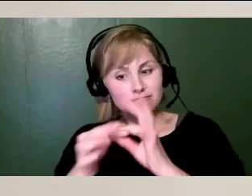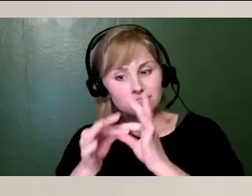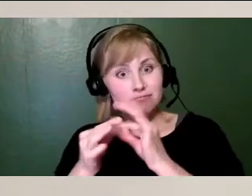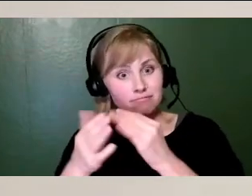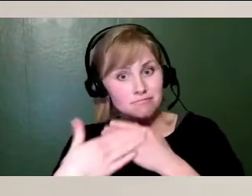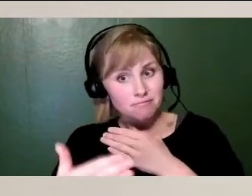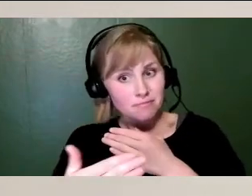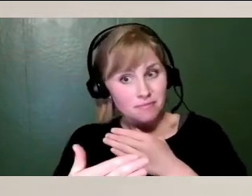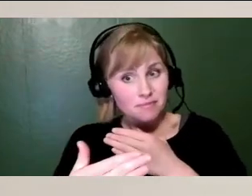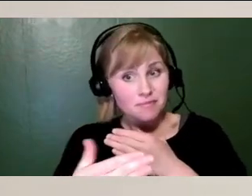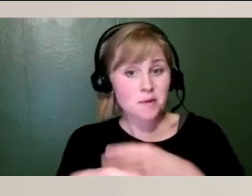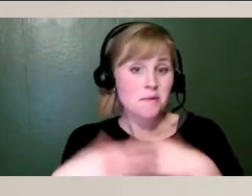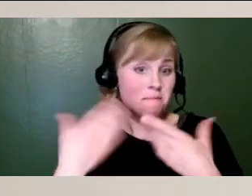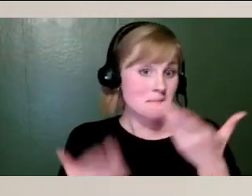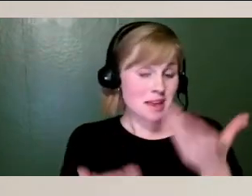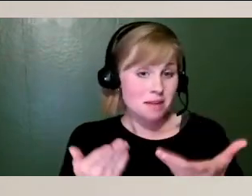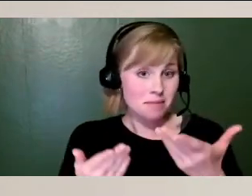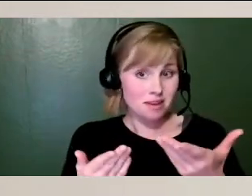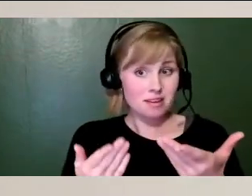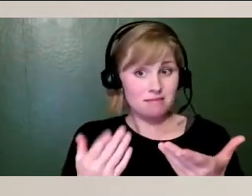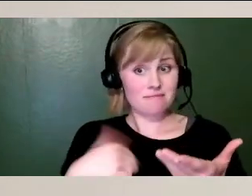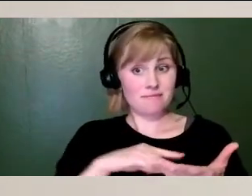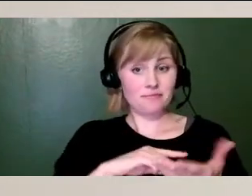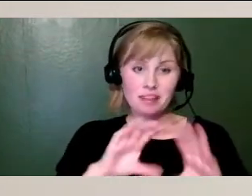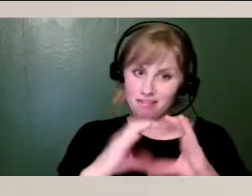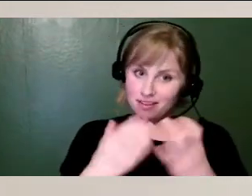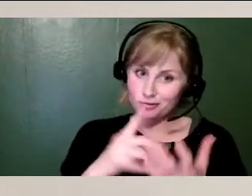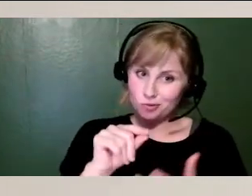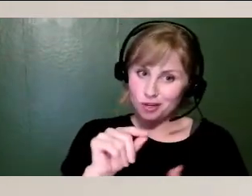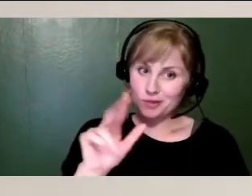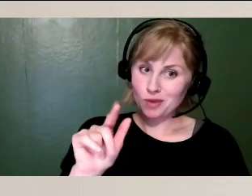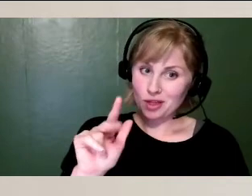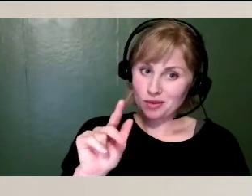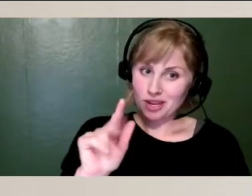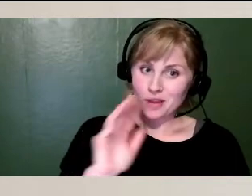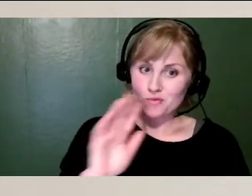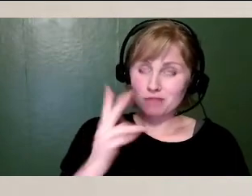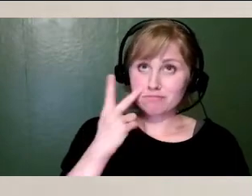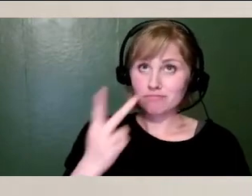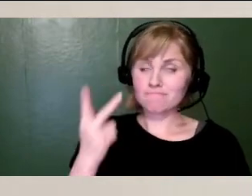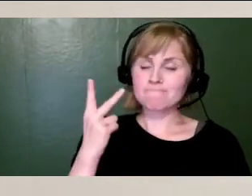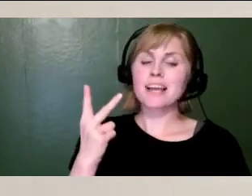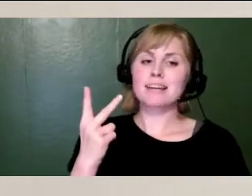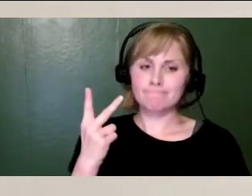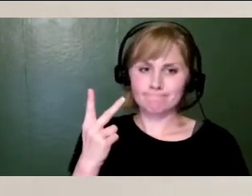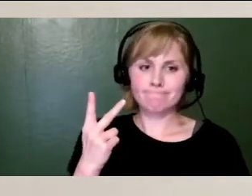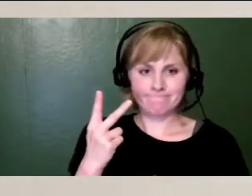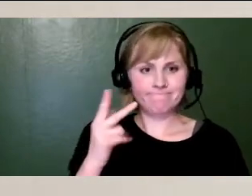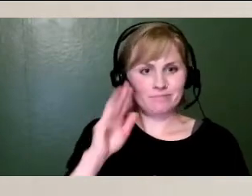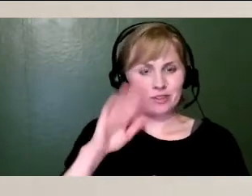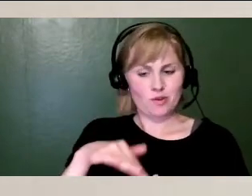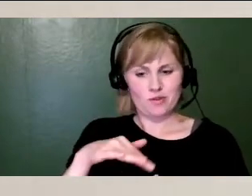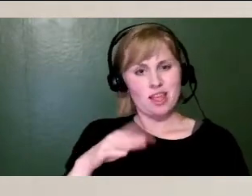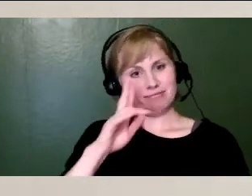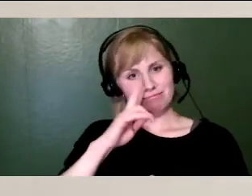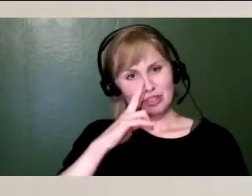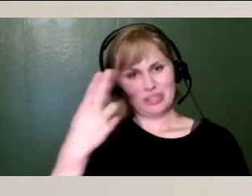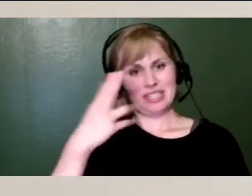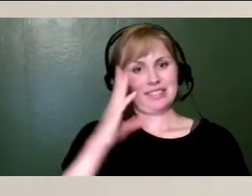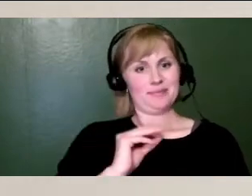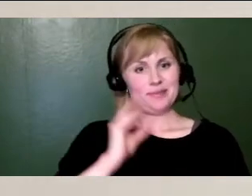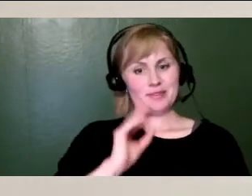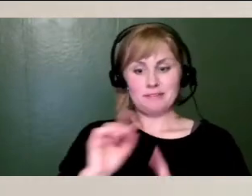will understand what it was like to start law school during a pandemic will tether us to each other. Thank you and happy